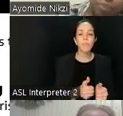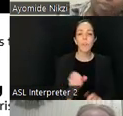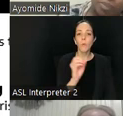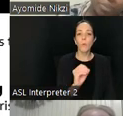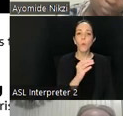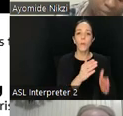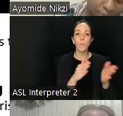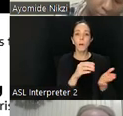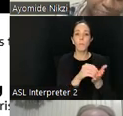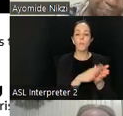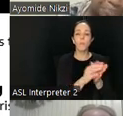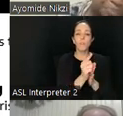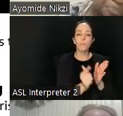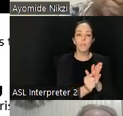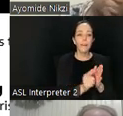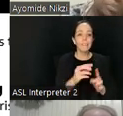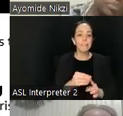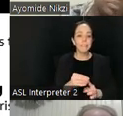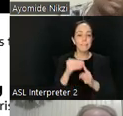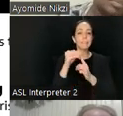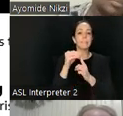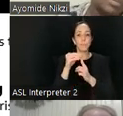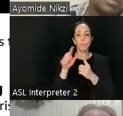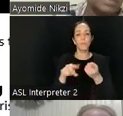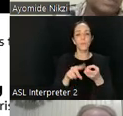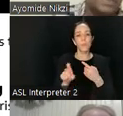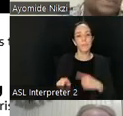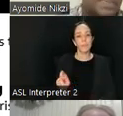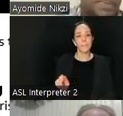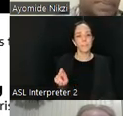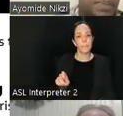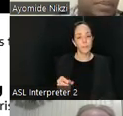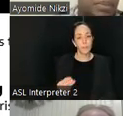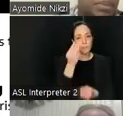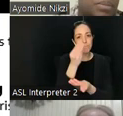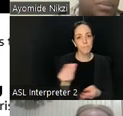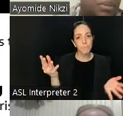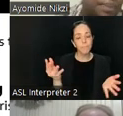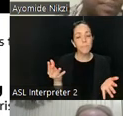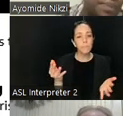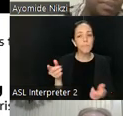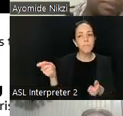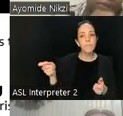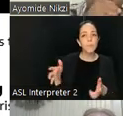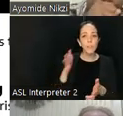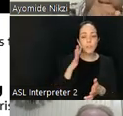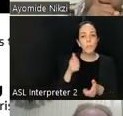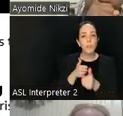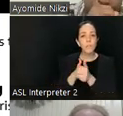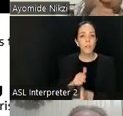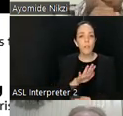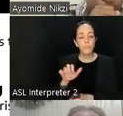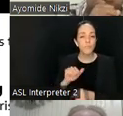except insofar as disclosures may be necessary to enable the director to carry out their duties or